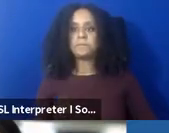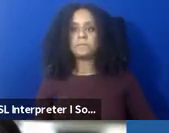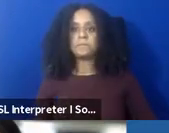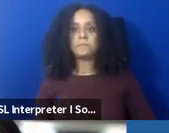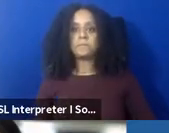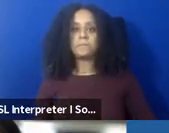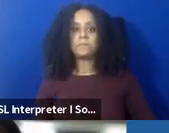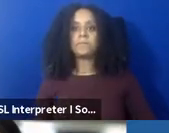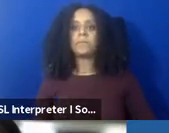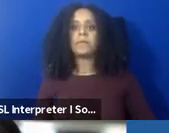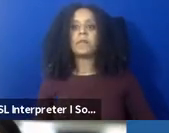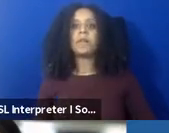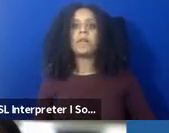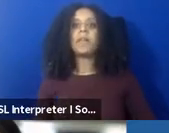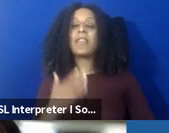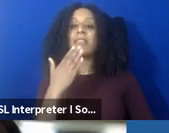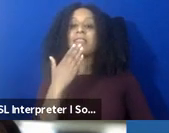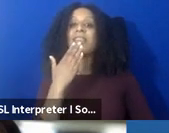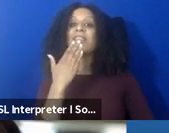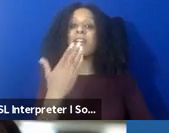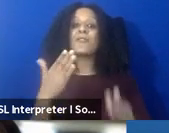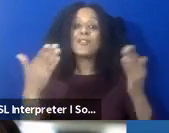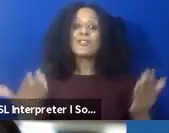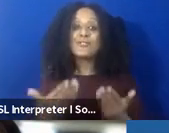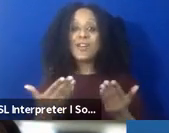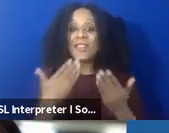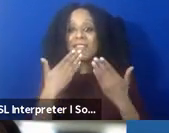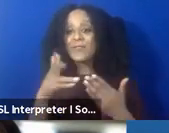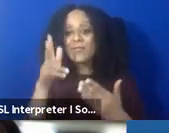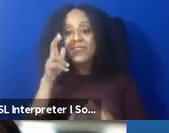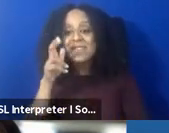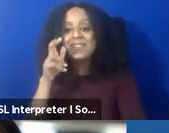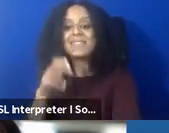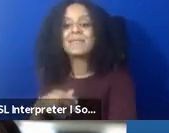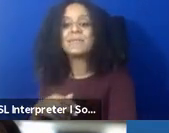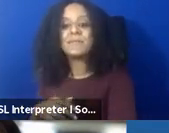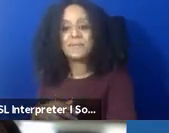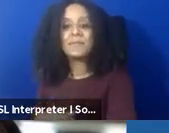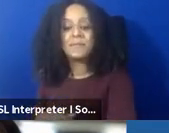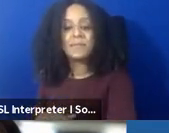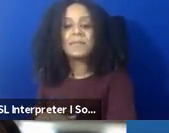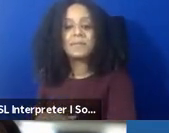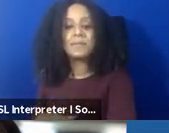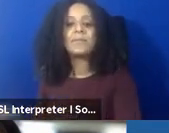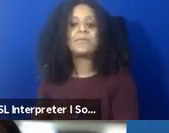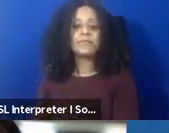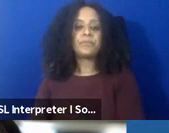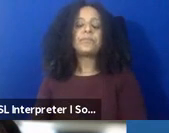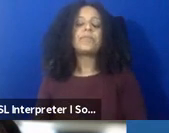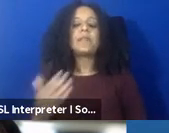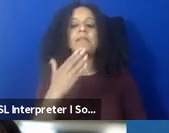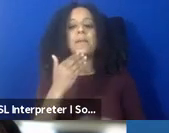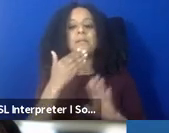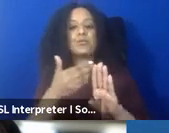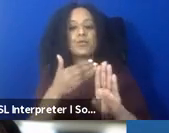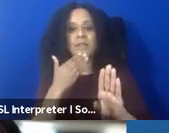All right, thank you for the introduction, and thank you everyone for being here to listen to how diabetes and prediabetes can affect the auditory